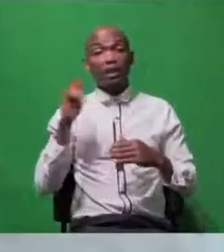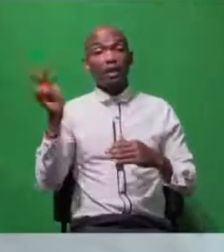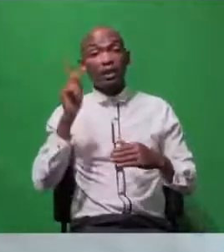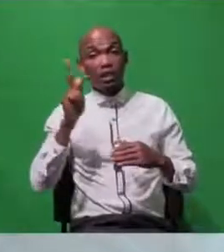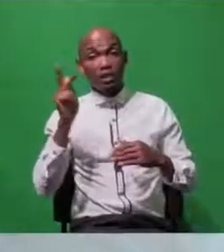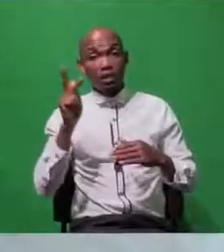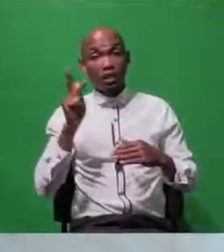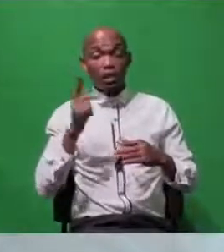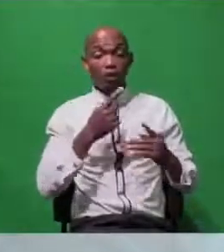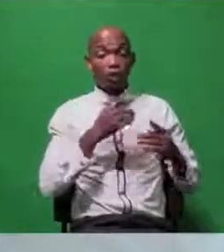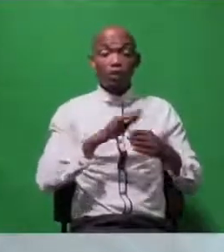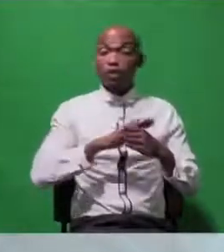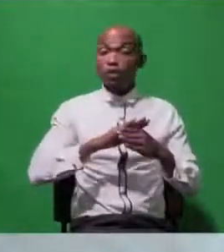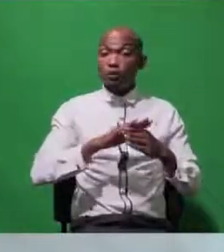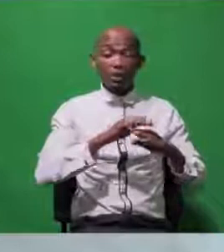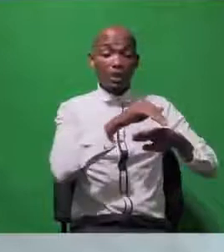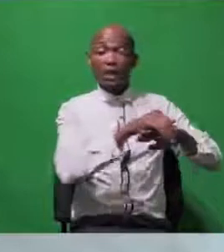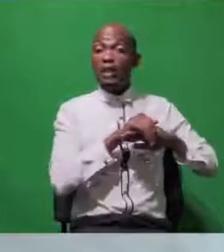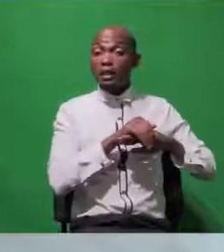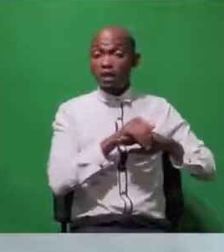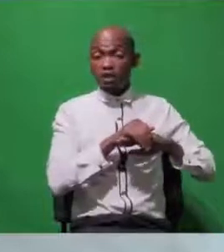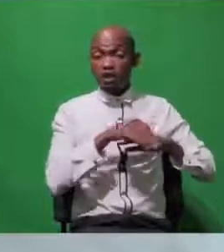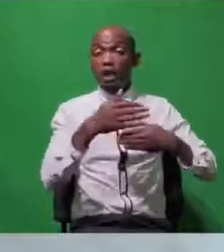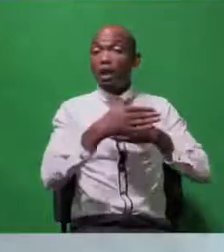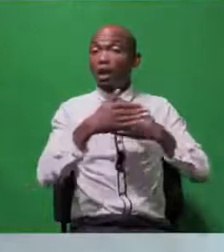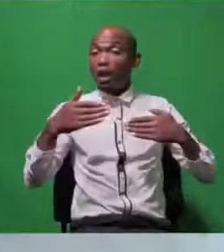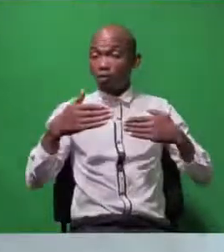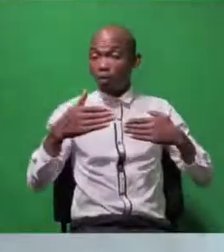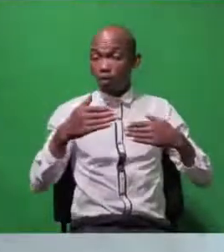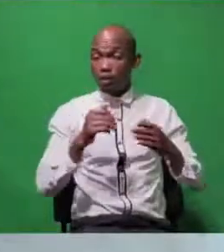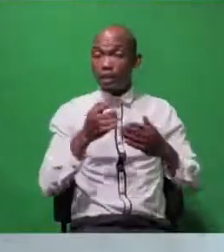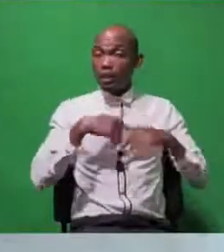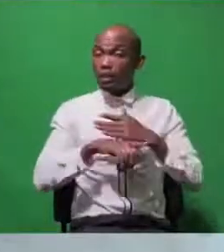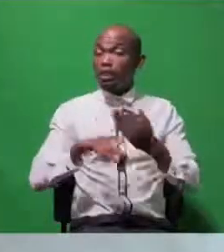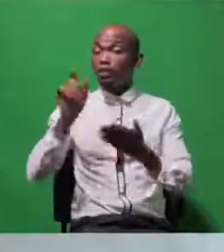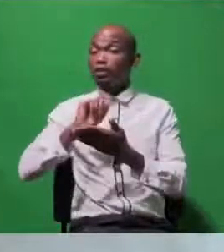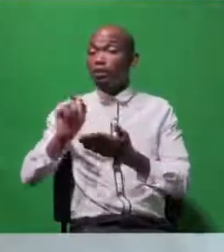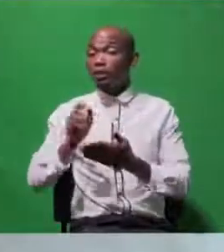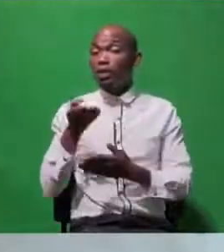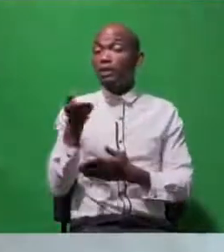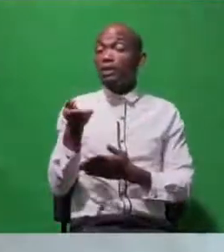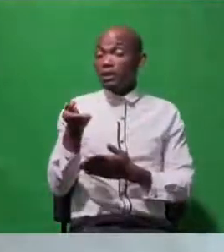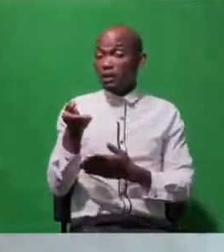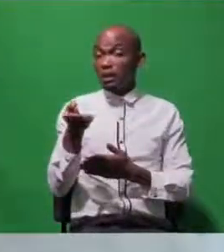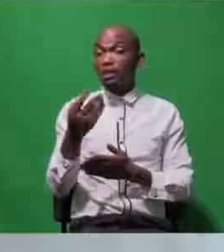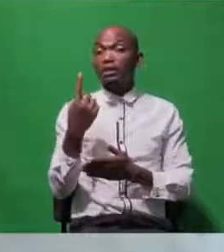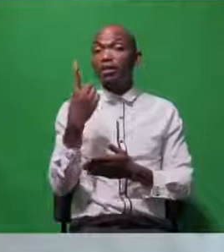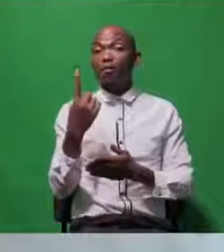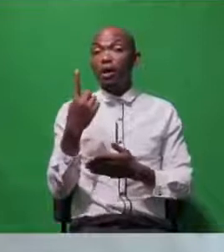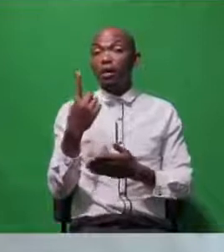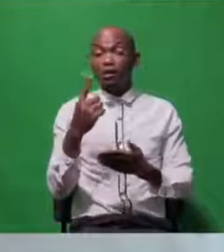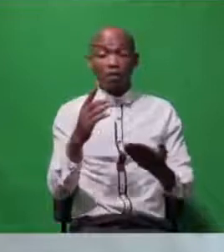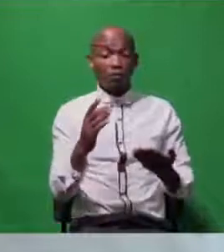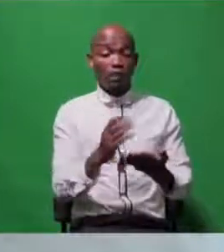language as one of the medium of instructions in schools. This is one of the impact